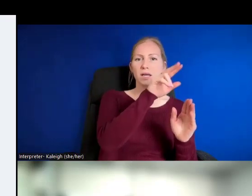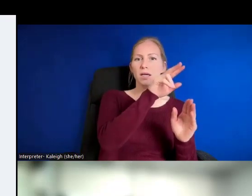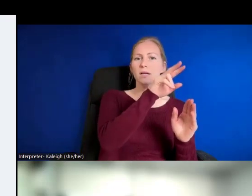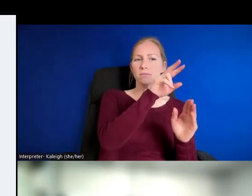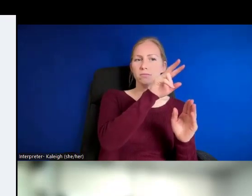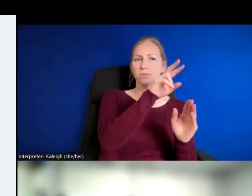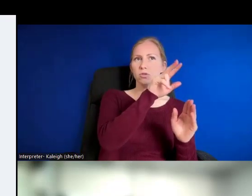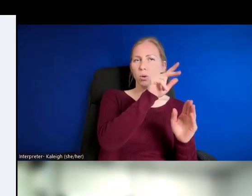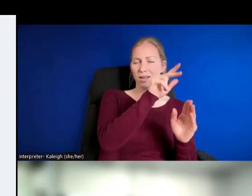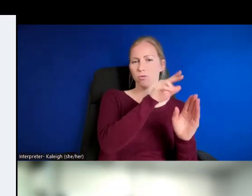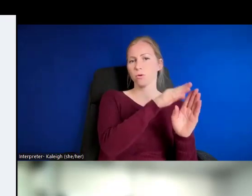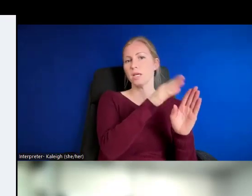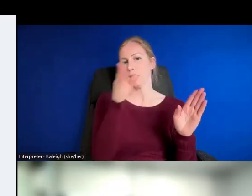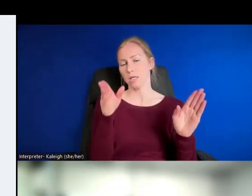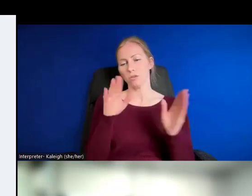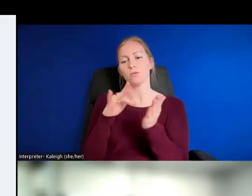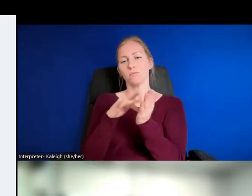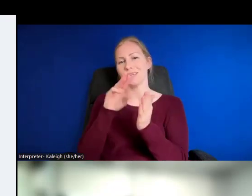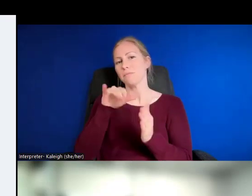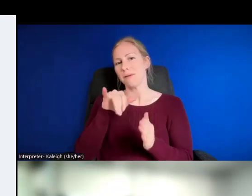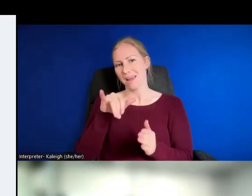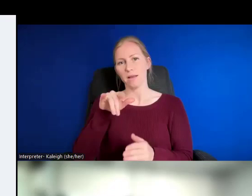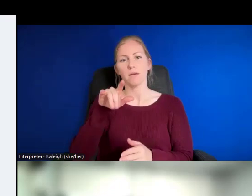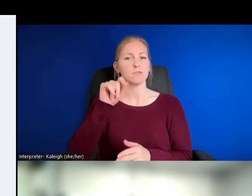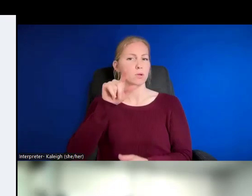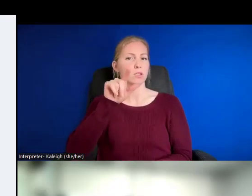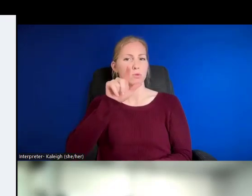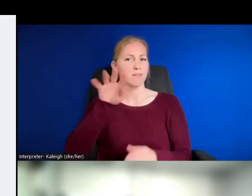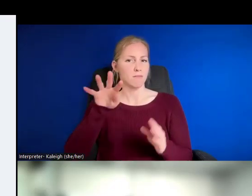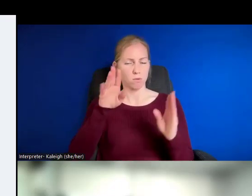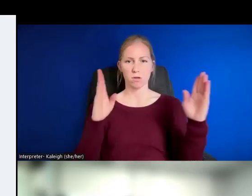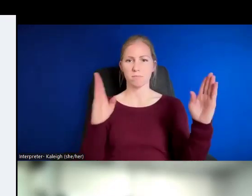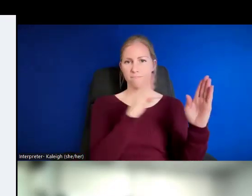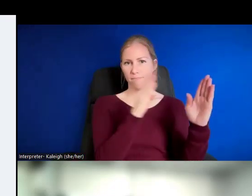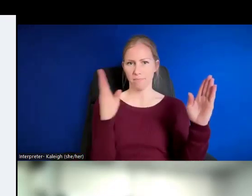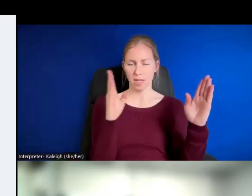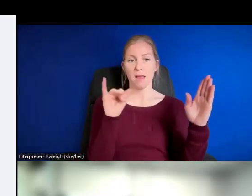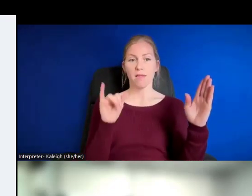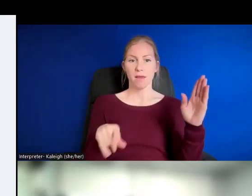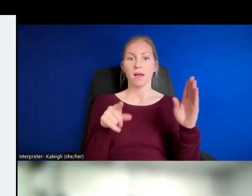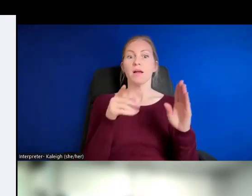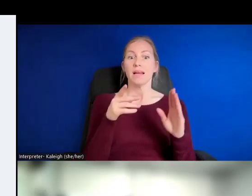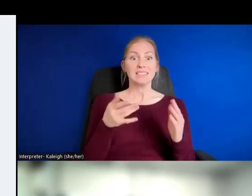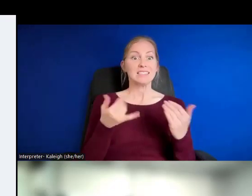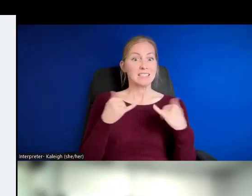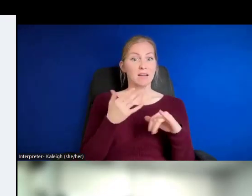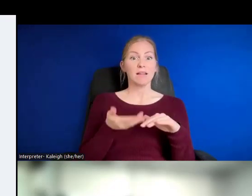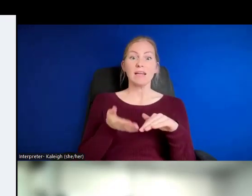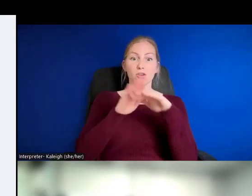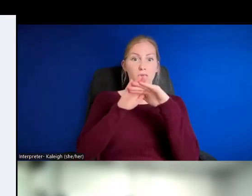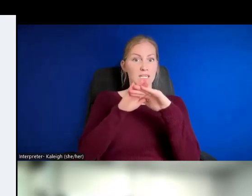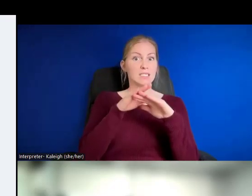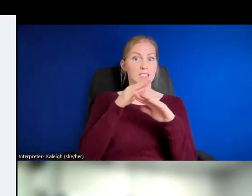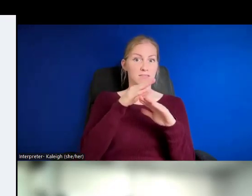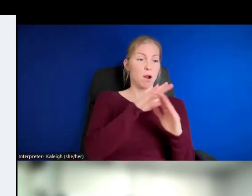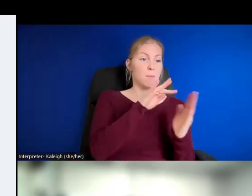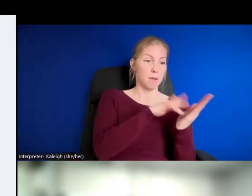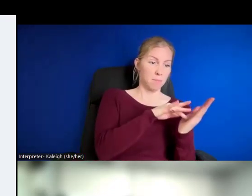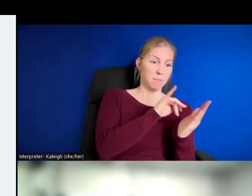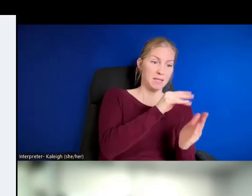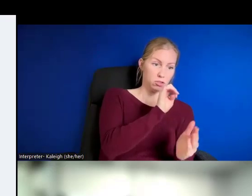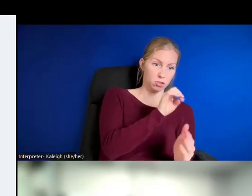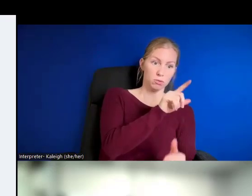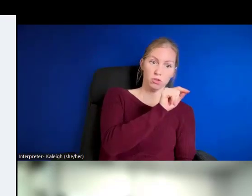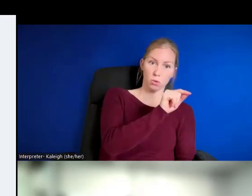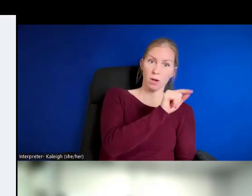an increase compared to the period before that, which took place from mid-June of 2023 to